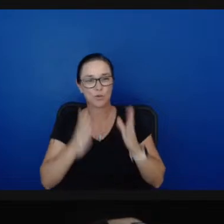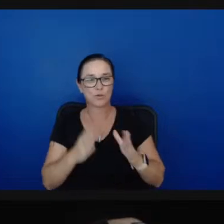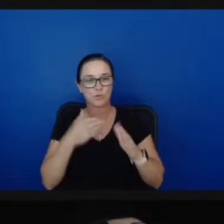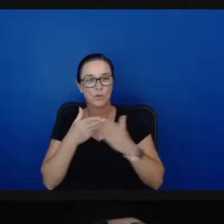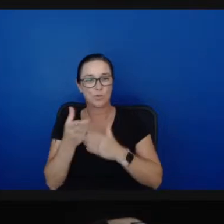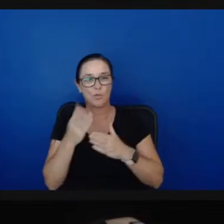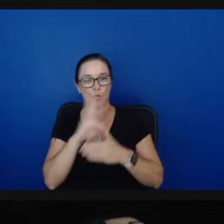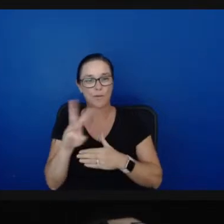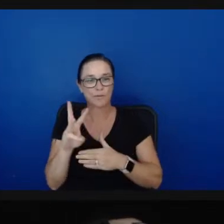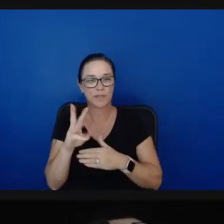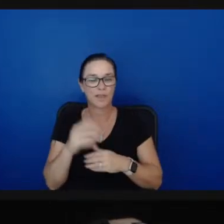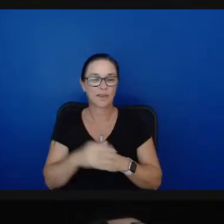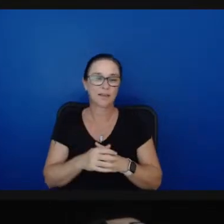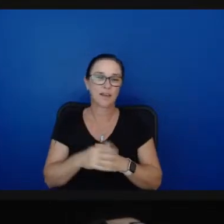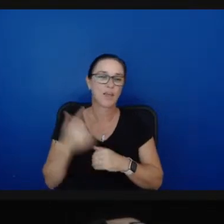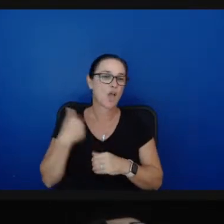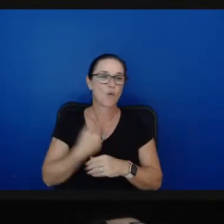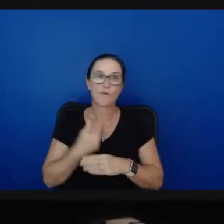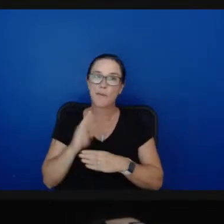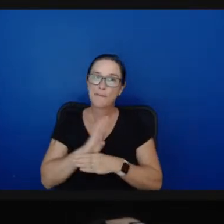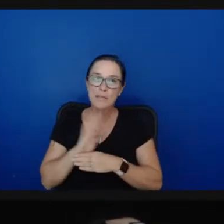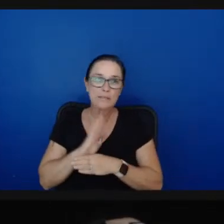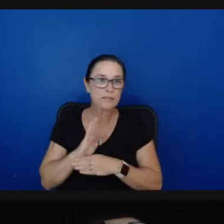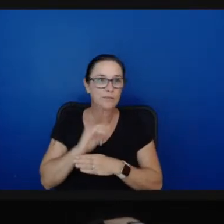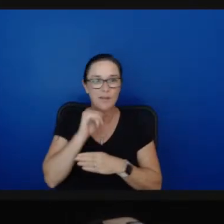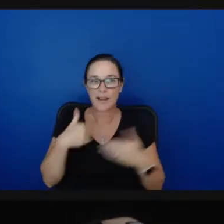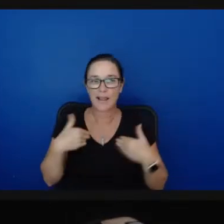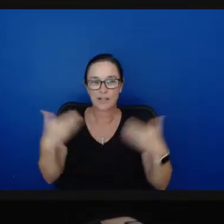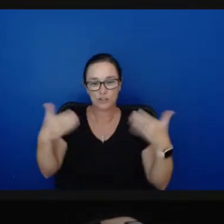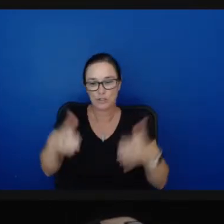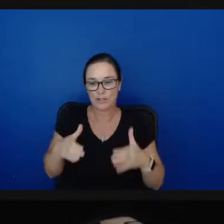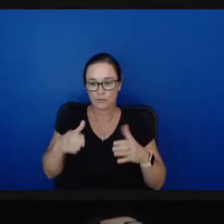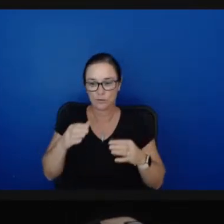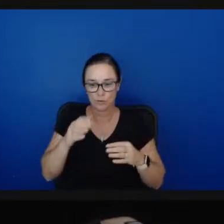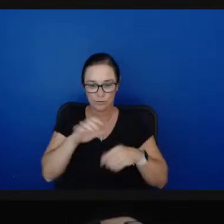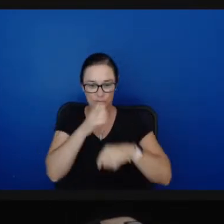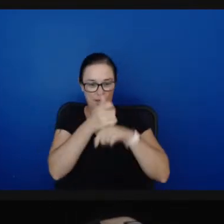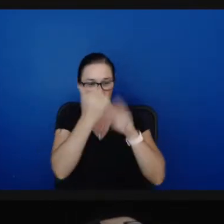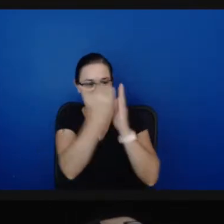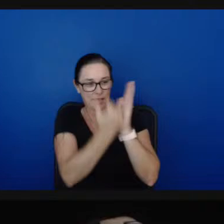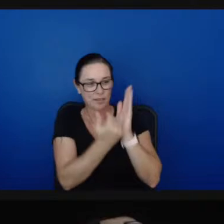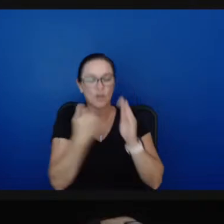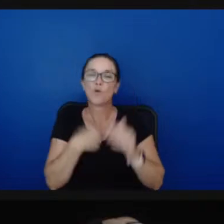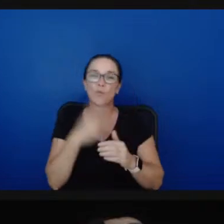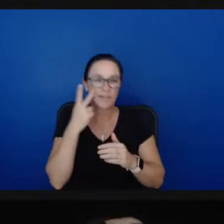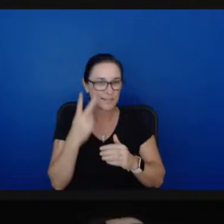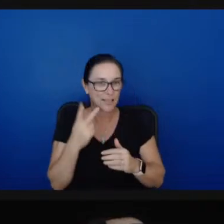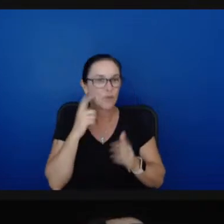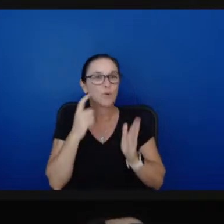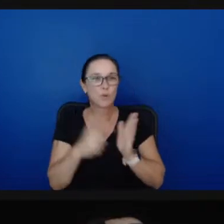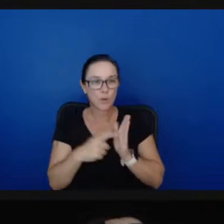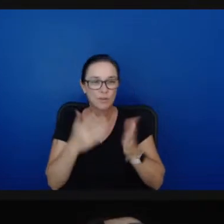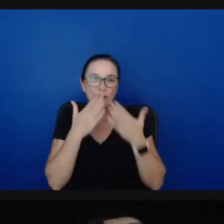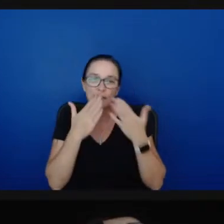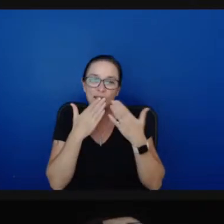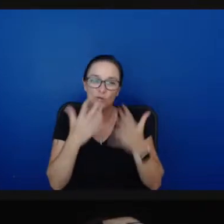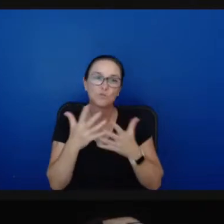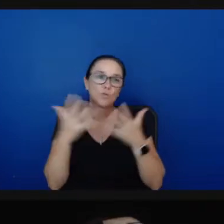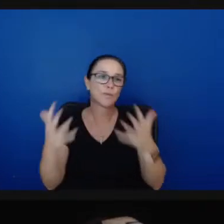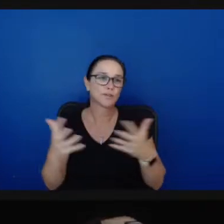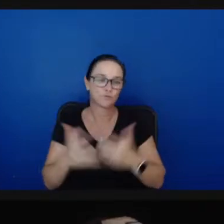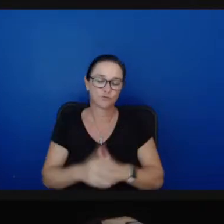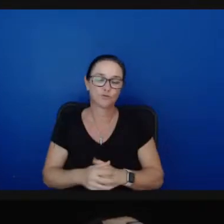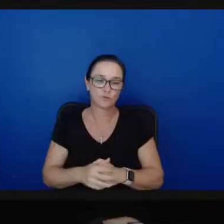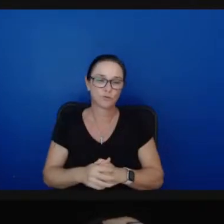But we just haven't. Maybe. We've been so Yeah. busy, we haven't had a chance to compile them. We see you guys. We see your messages. Mahalo so much.